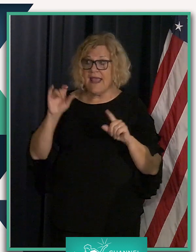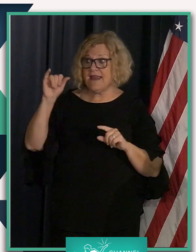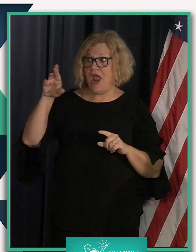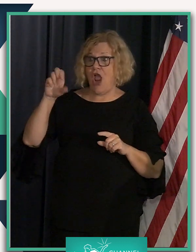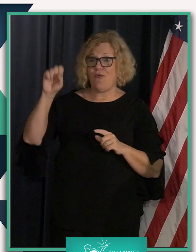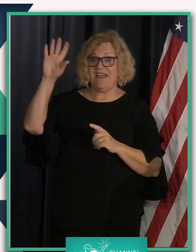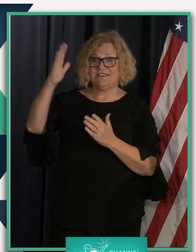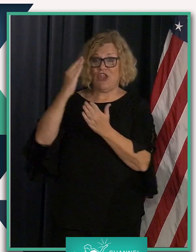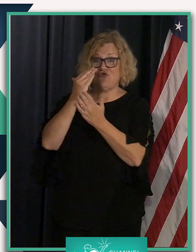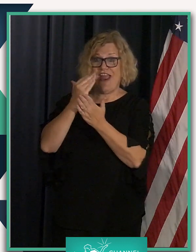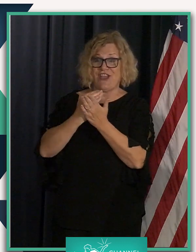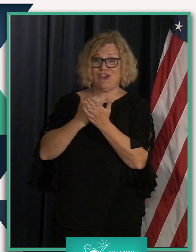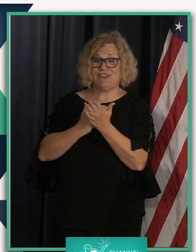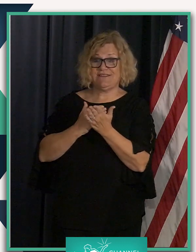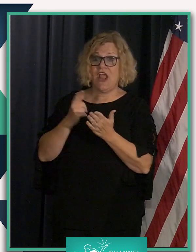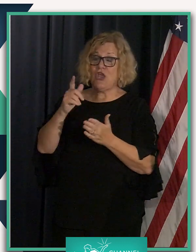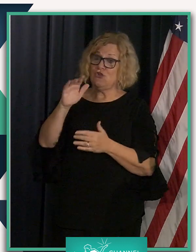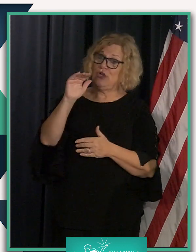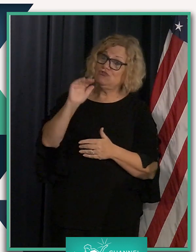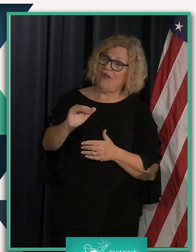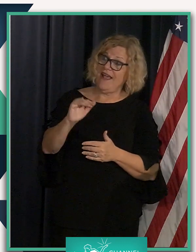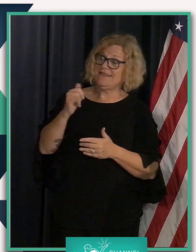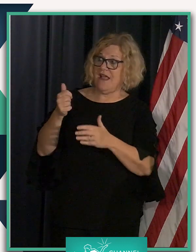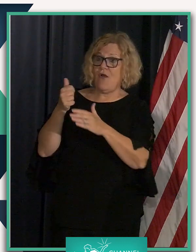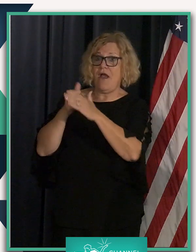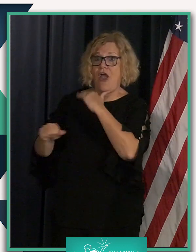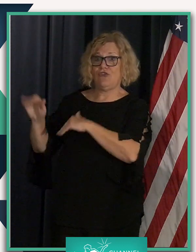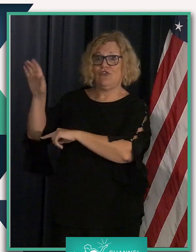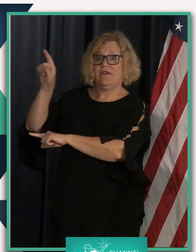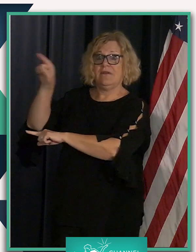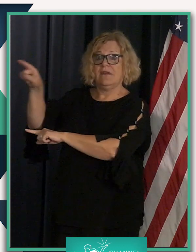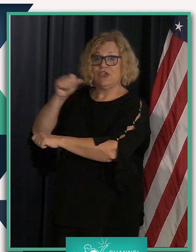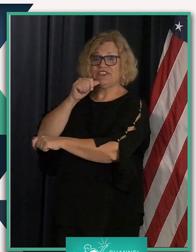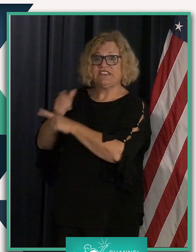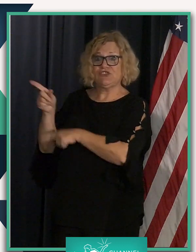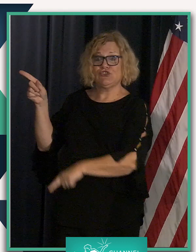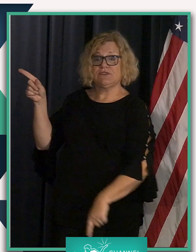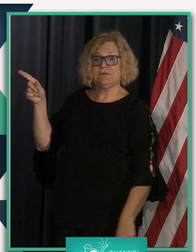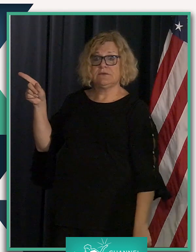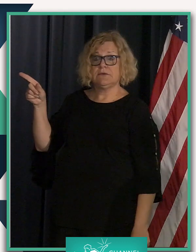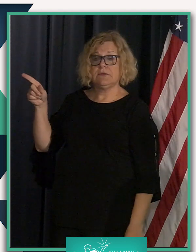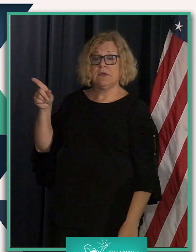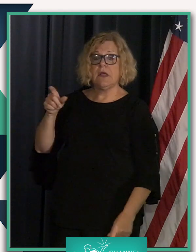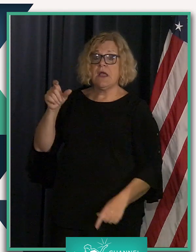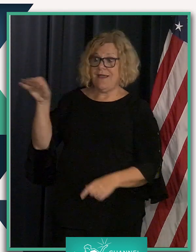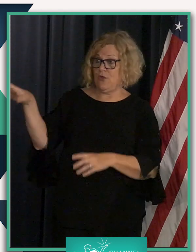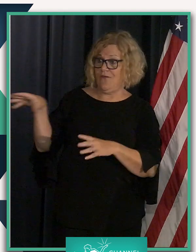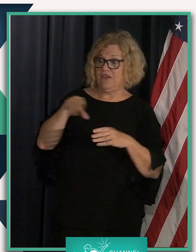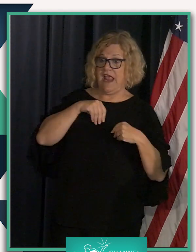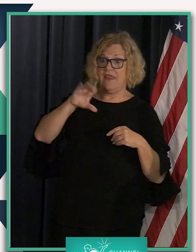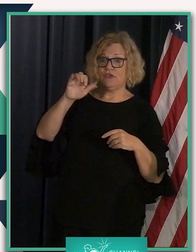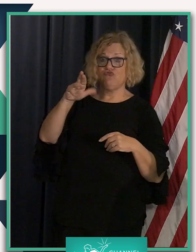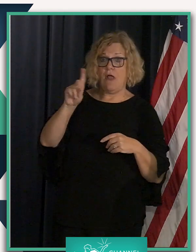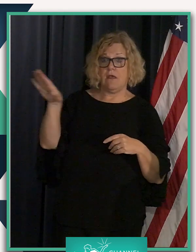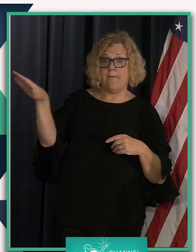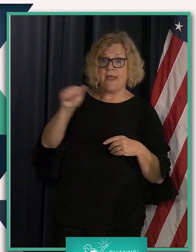IRS's records, your child is listed as a dependent on your sister. Now, if you've taken the child back,